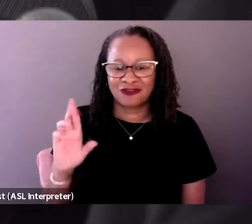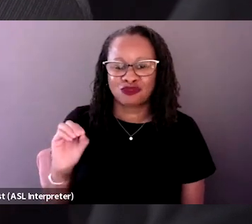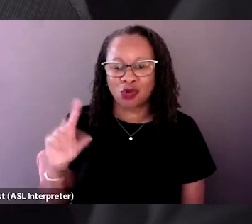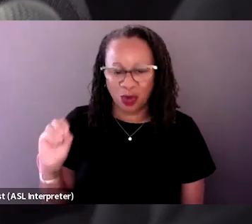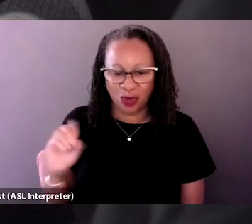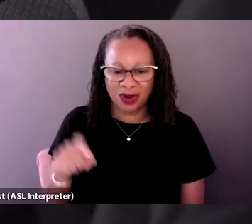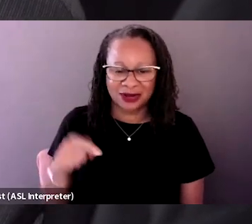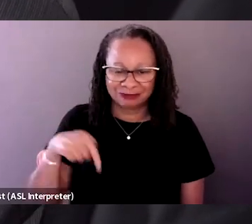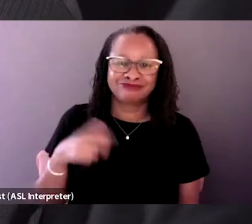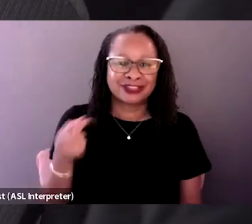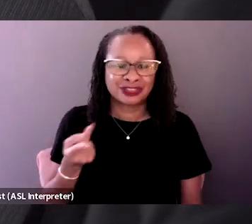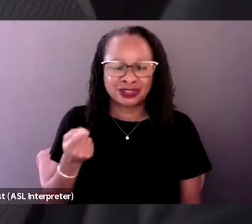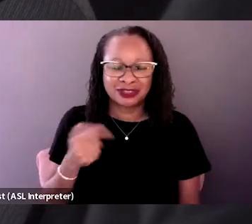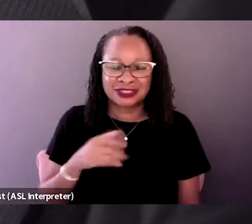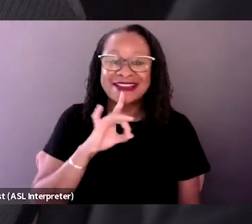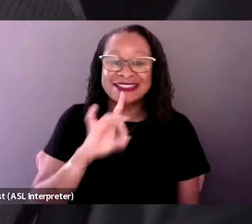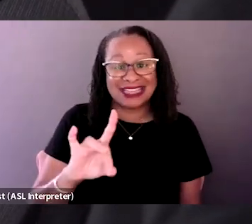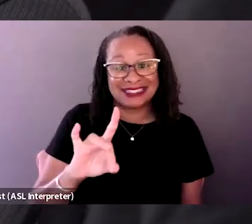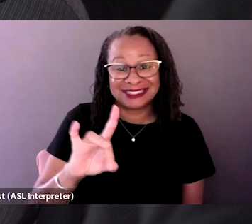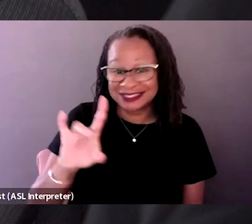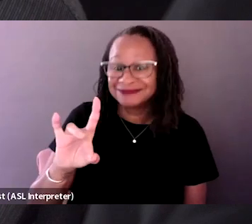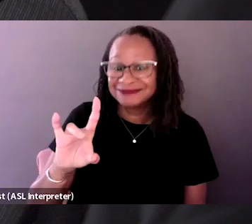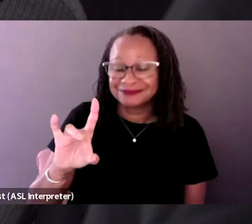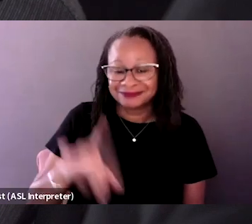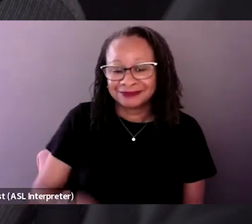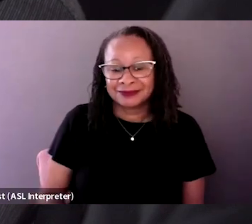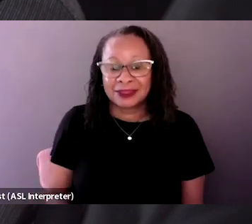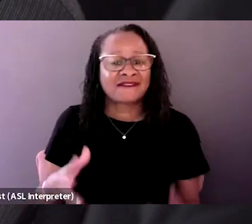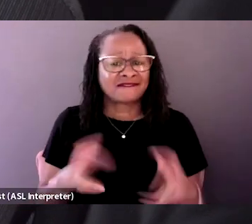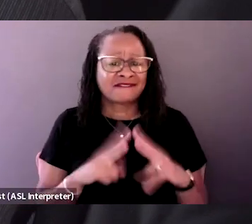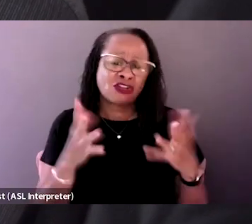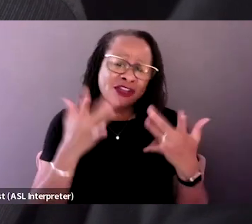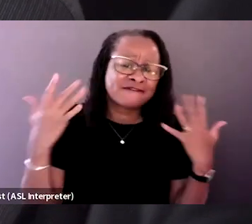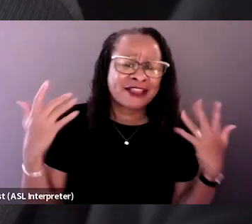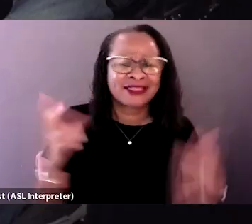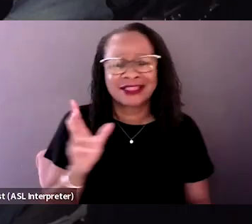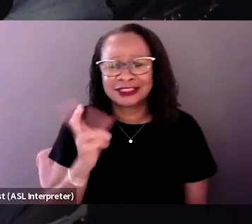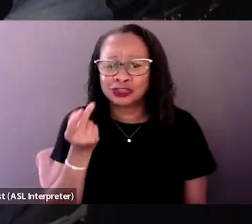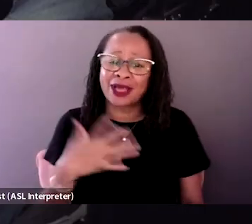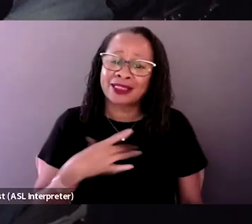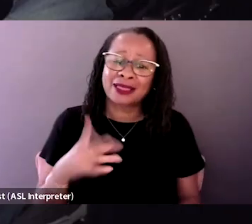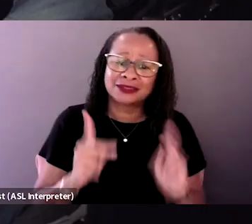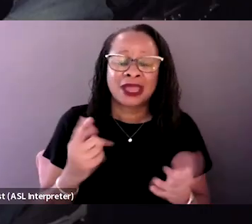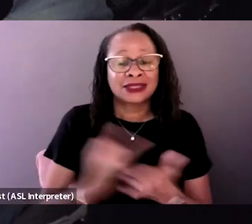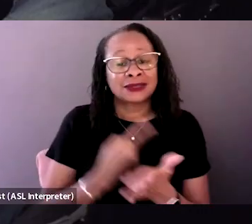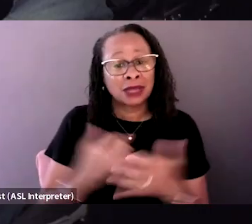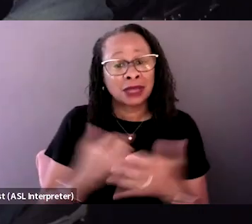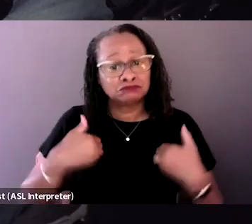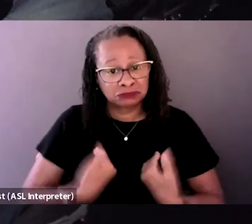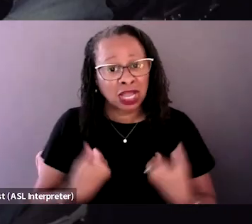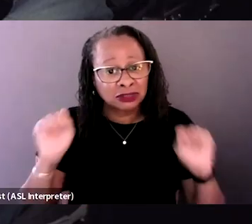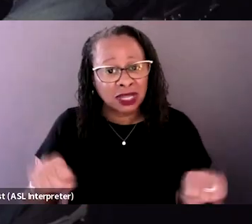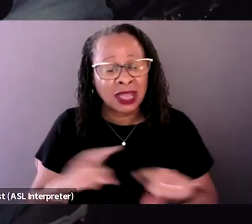Frodo, he is 8. He really friendly. He like people. Sometimes he